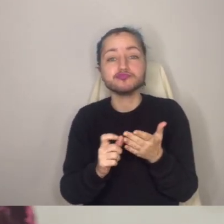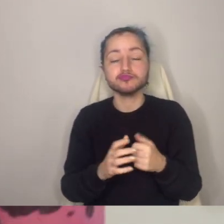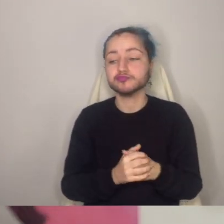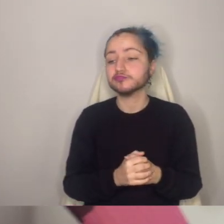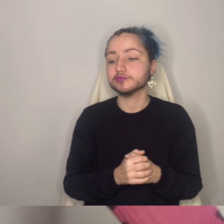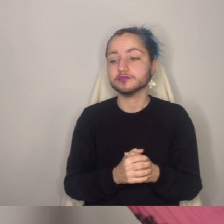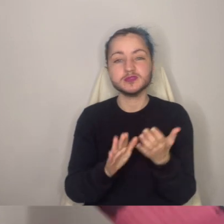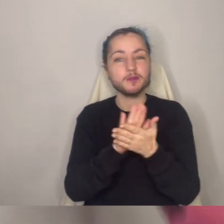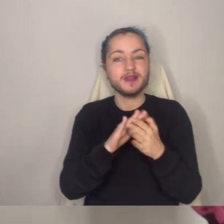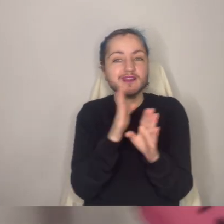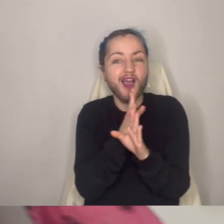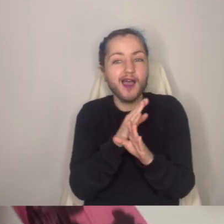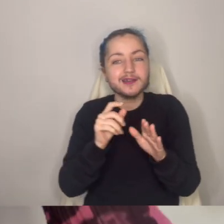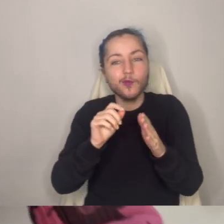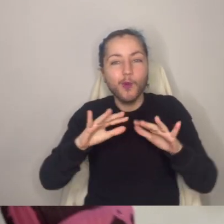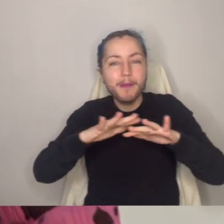in.